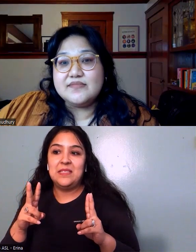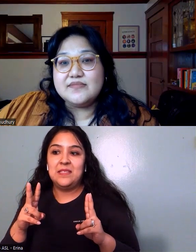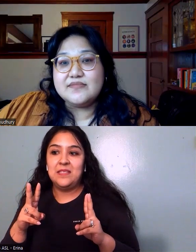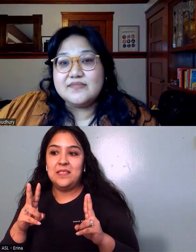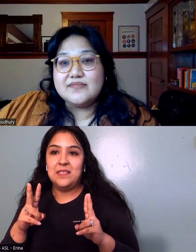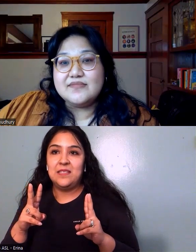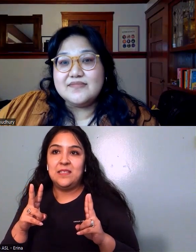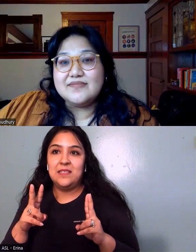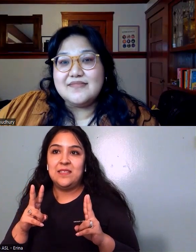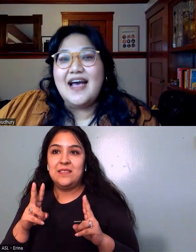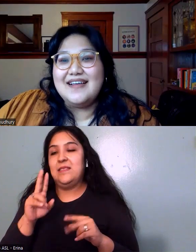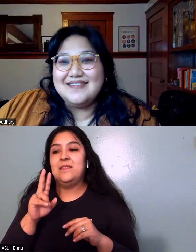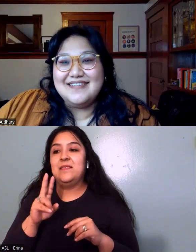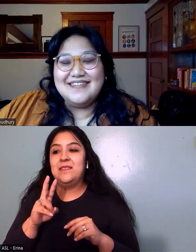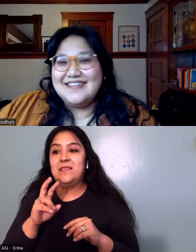No, that feels unfair.